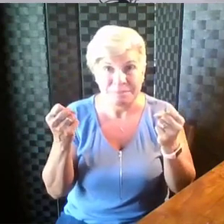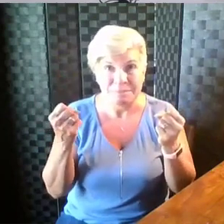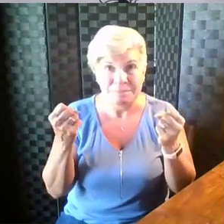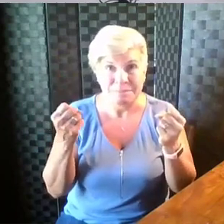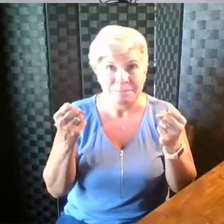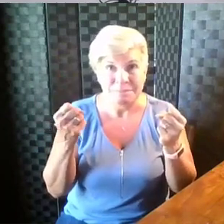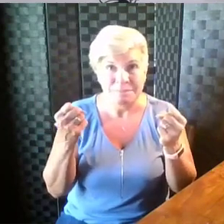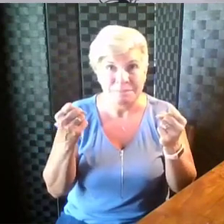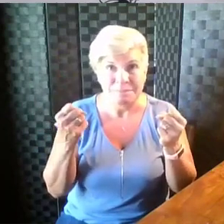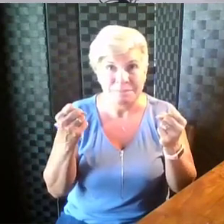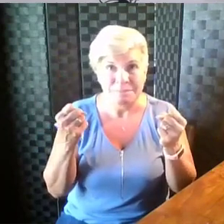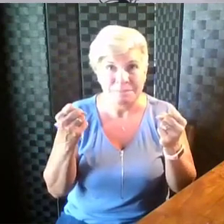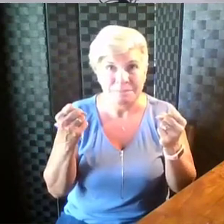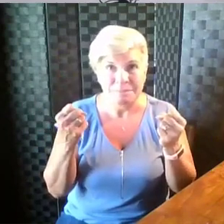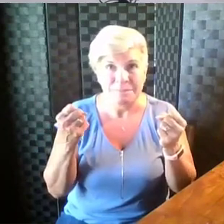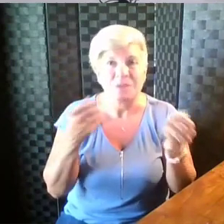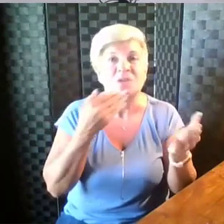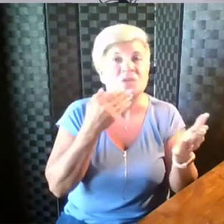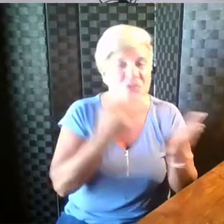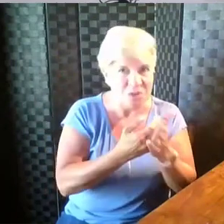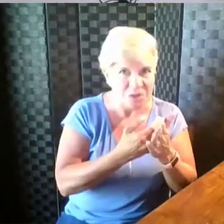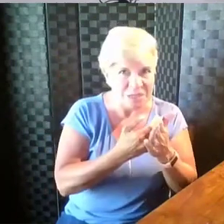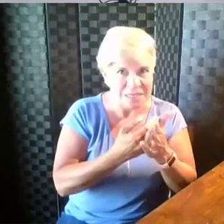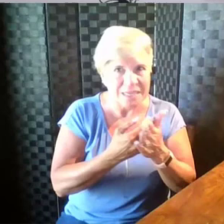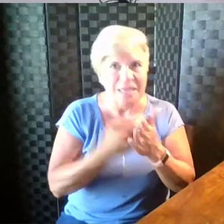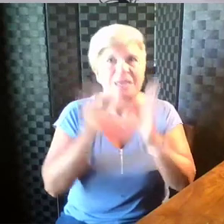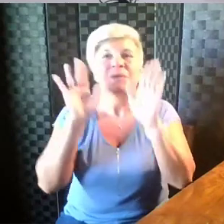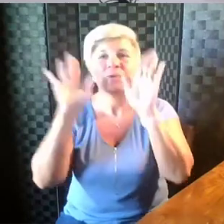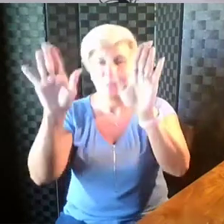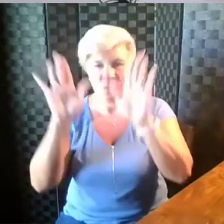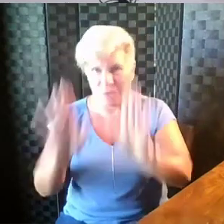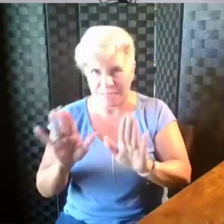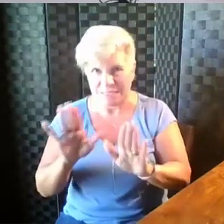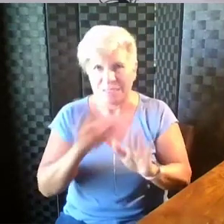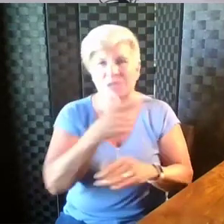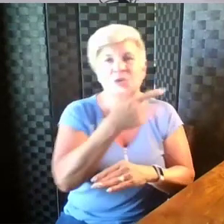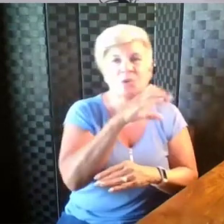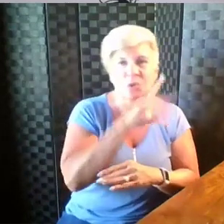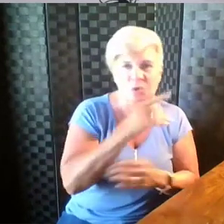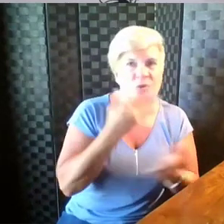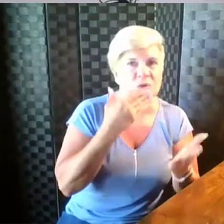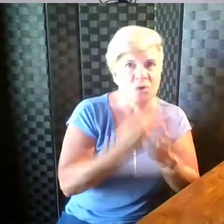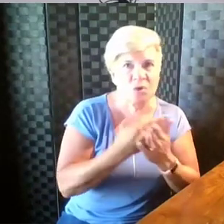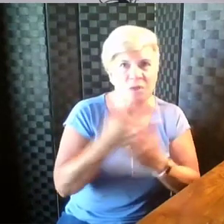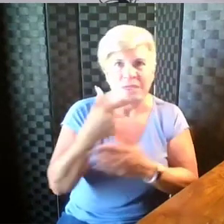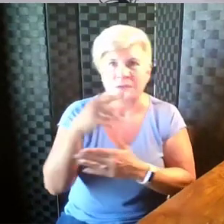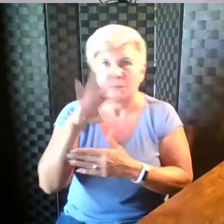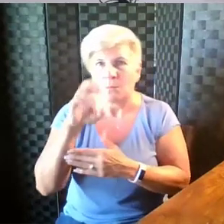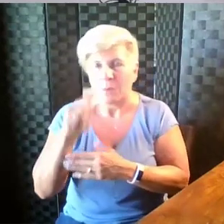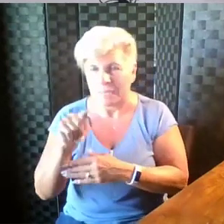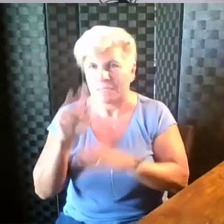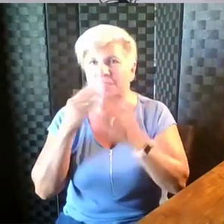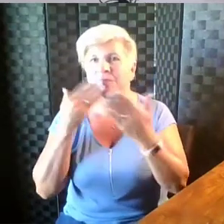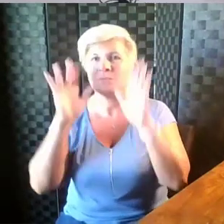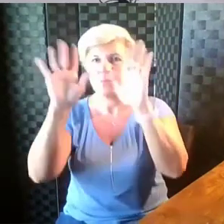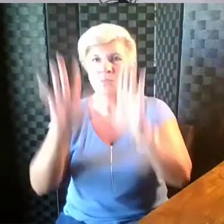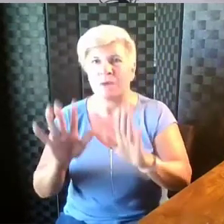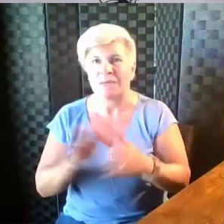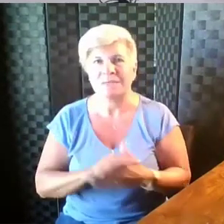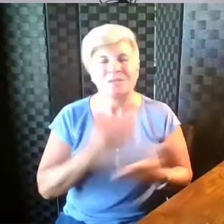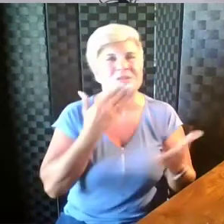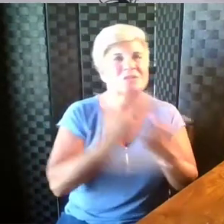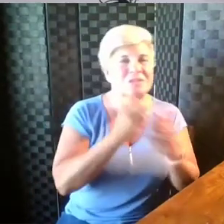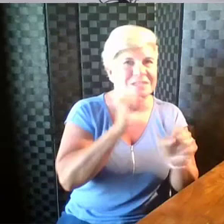Good and great. Nice job, guys. You're doing a great job with synonyms. Remember, we're looking for those